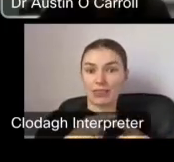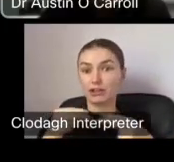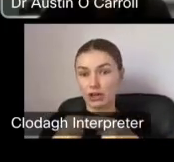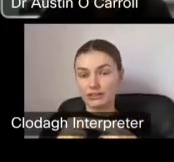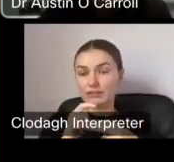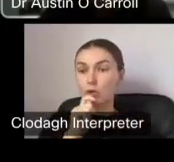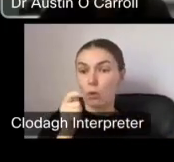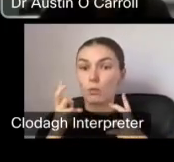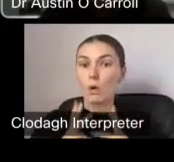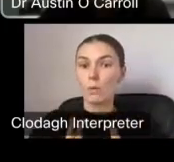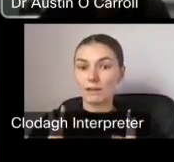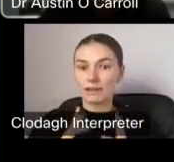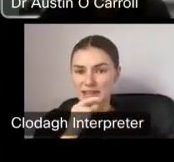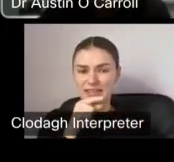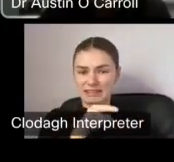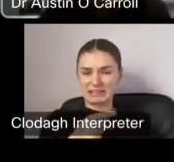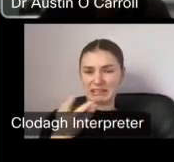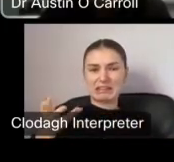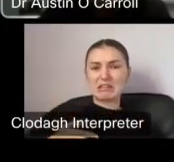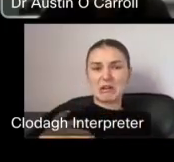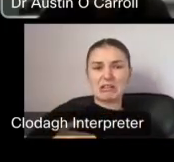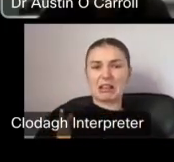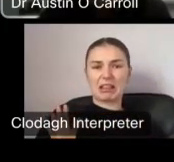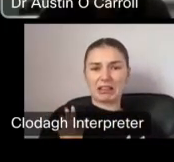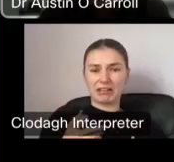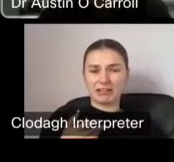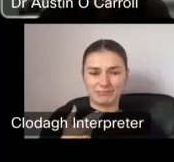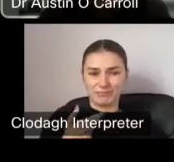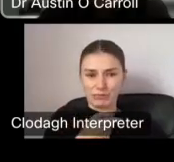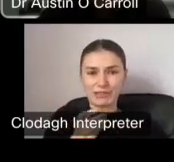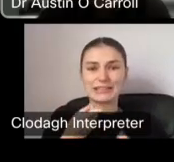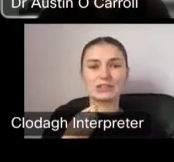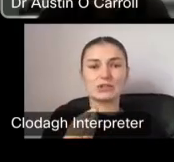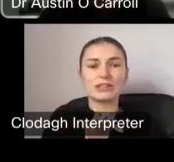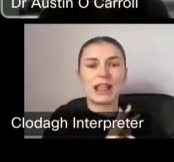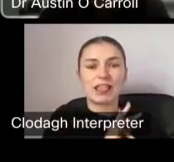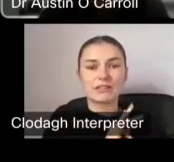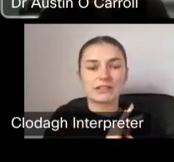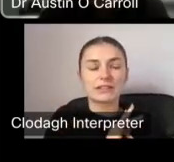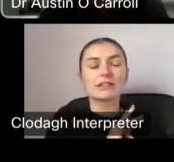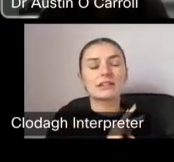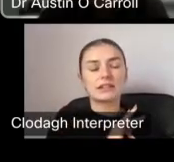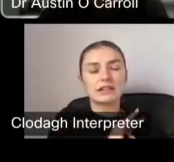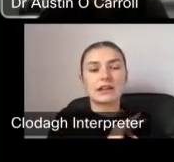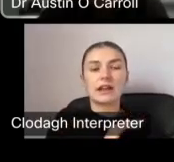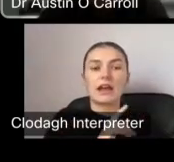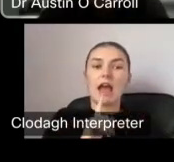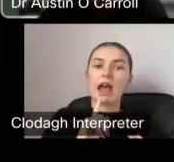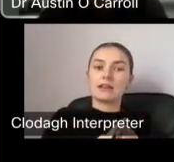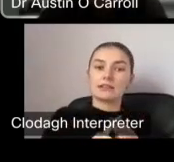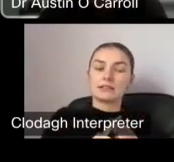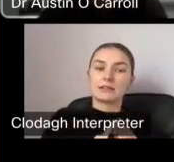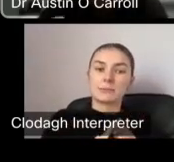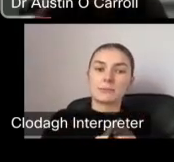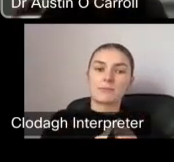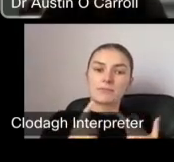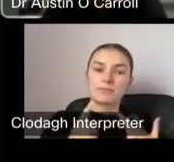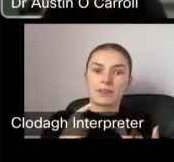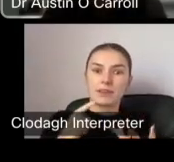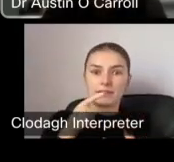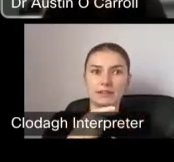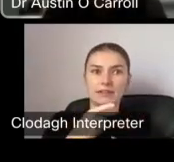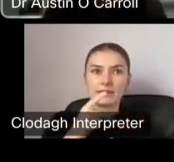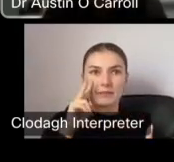said, "This is disgusting, the condition you've got yourselves into." And this is a